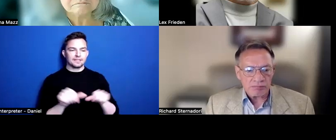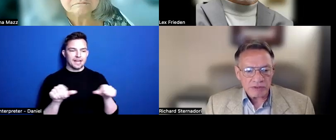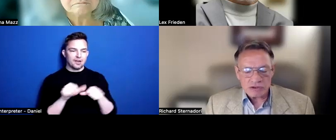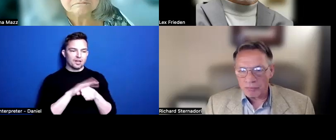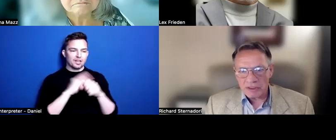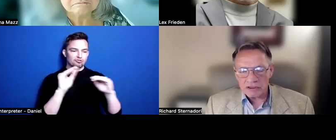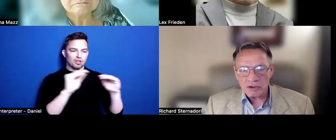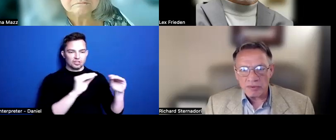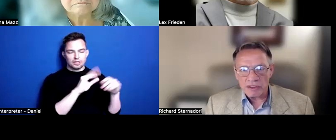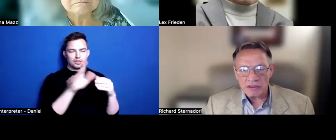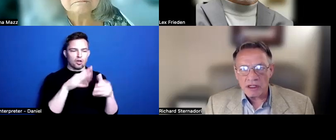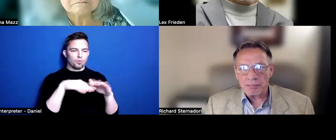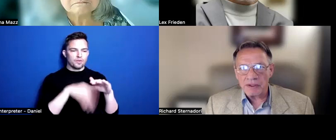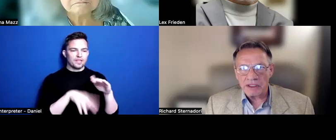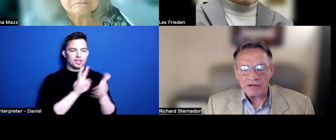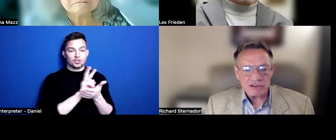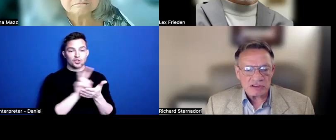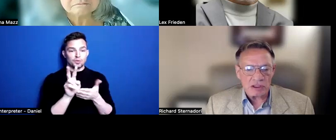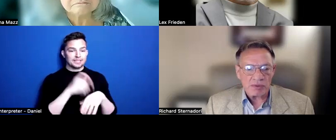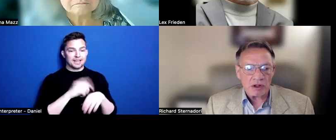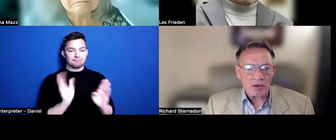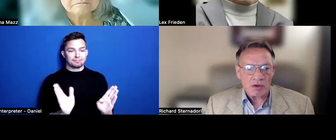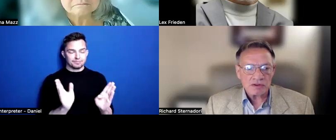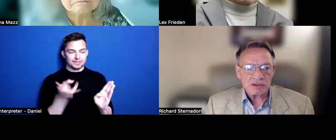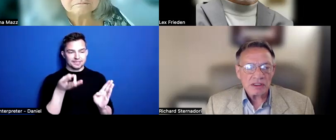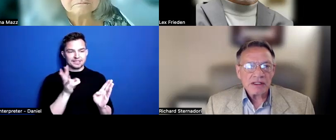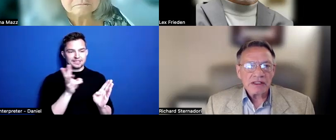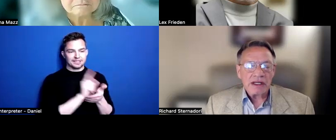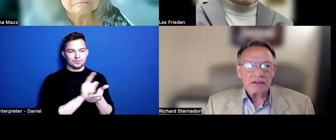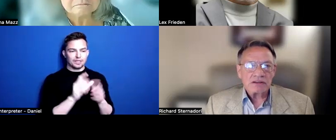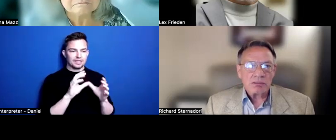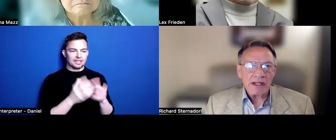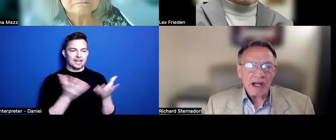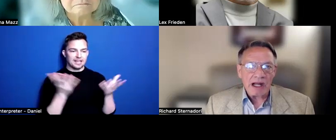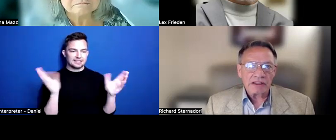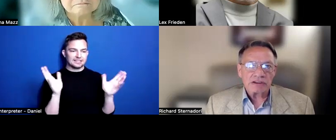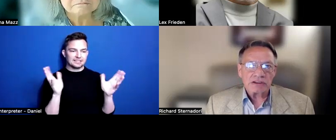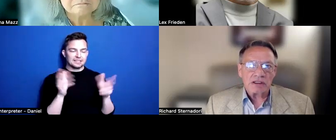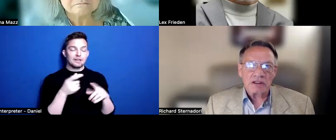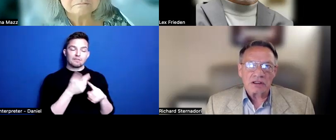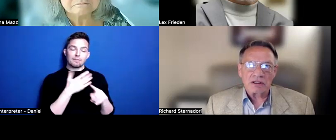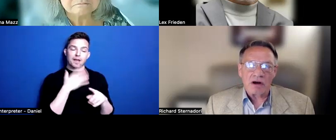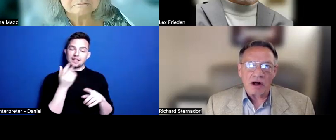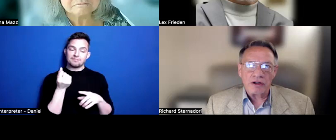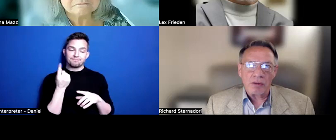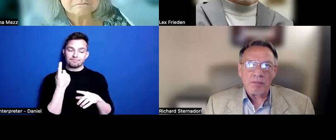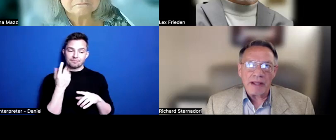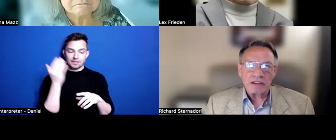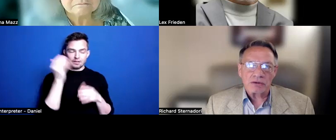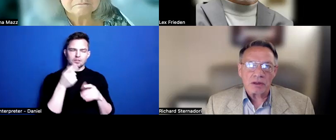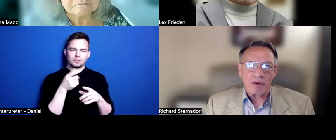it's all within a 2-week period of a 16-week course. To my knowledge, there are